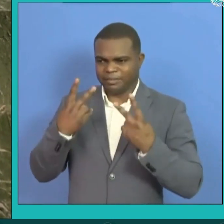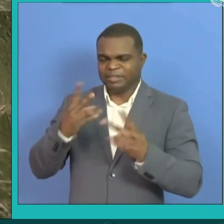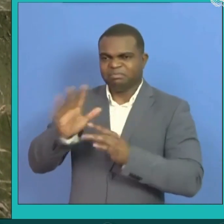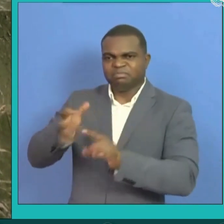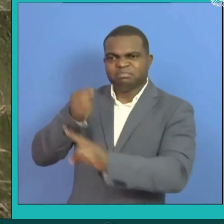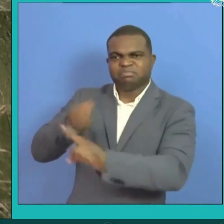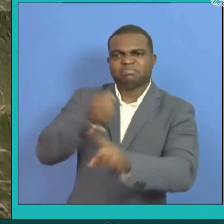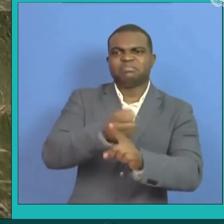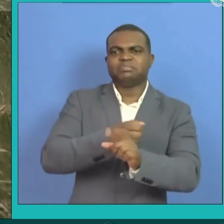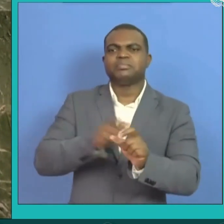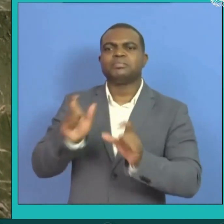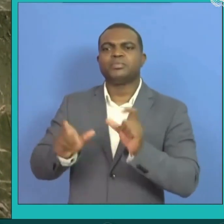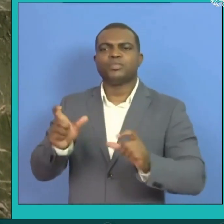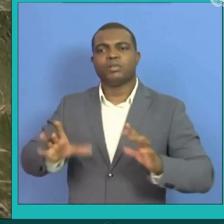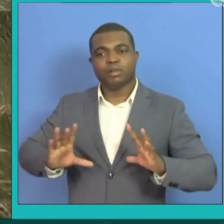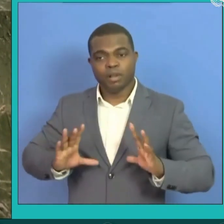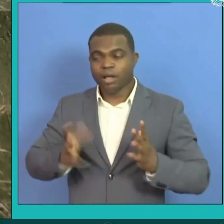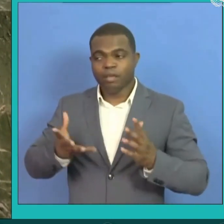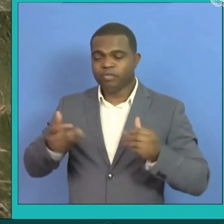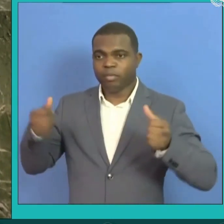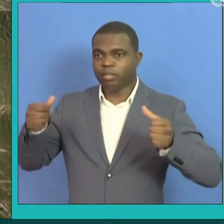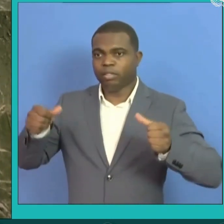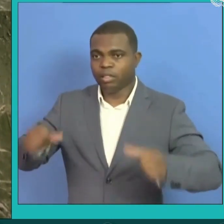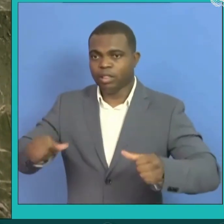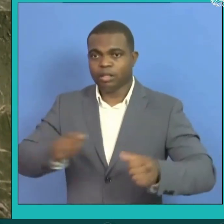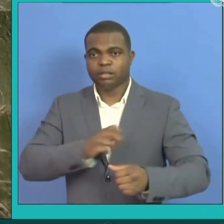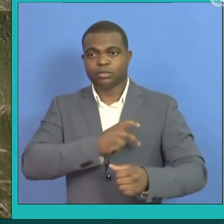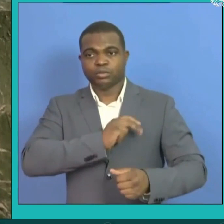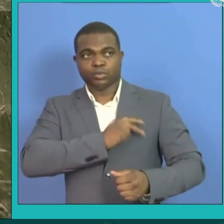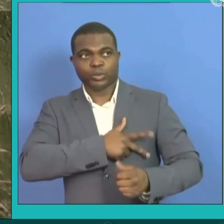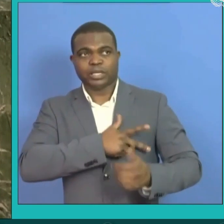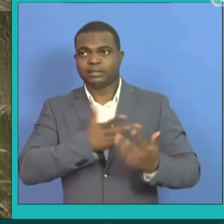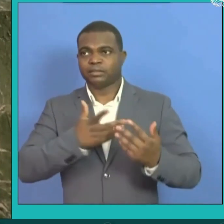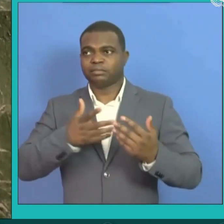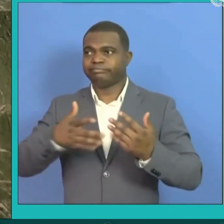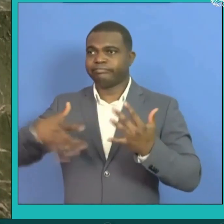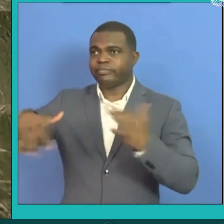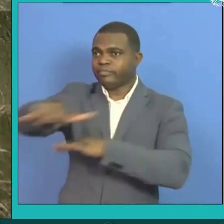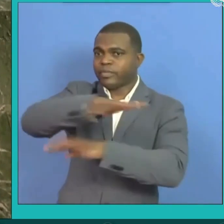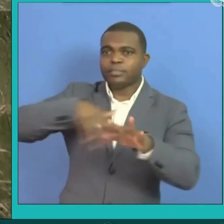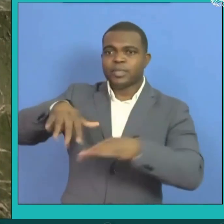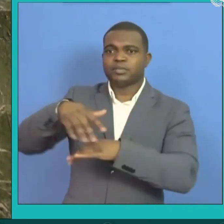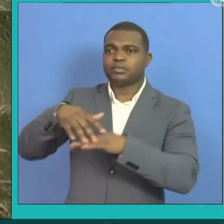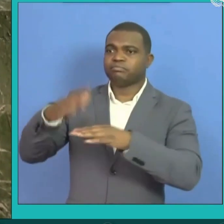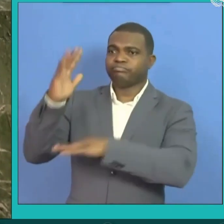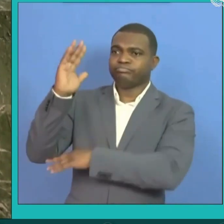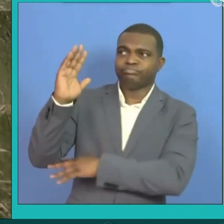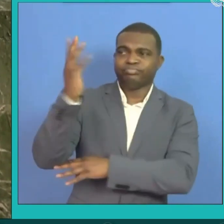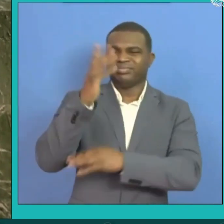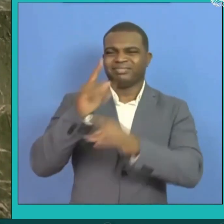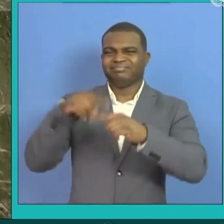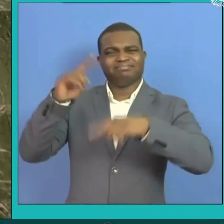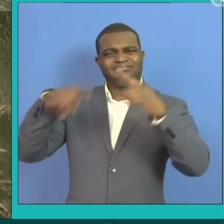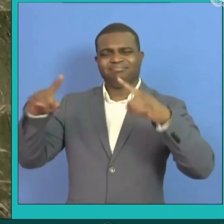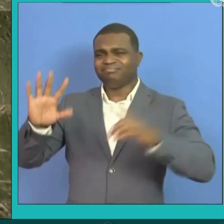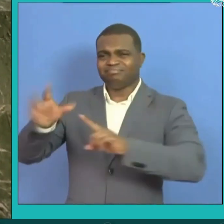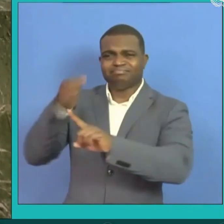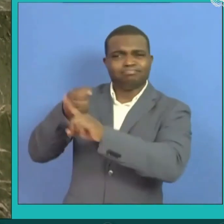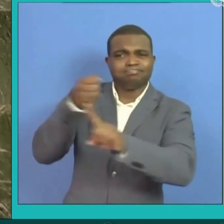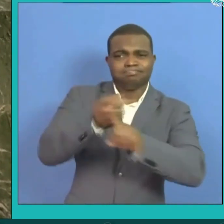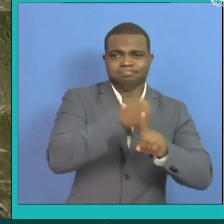by preventing economies of scale, it also hinders sustainable development by limiting our ability to